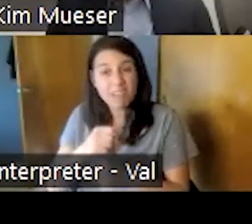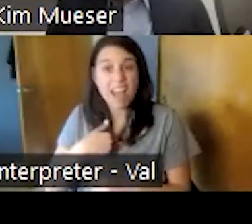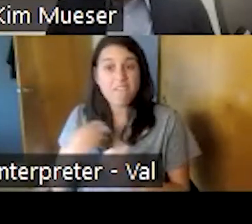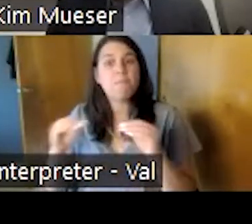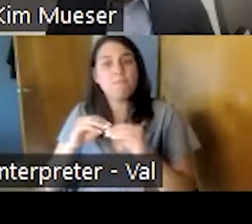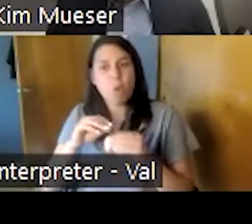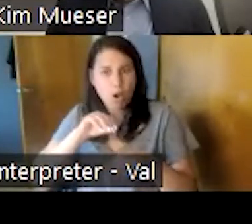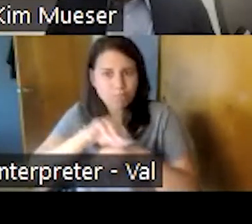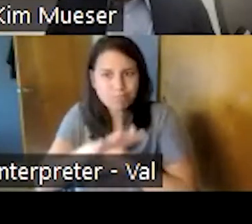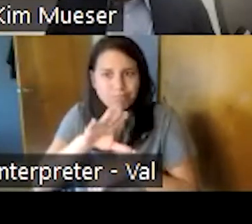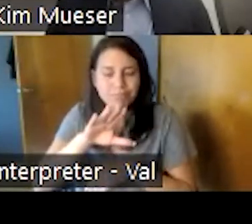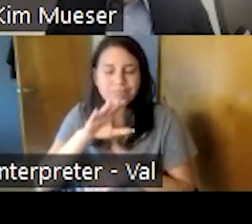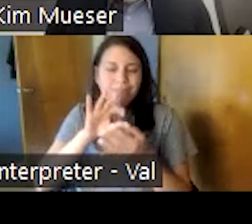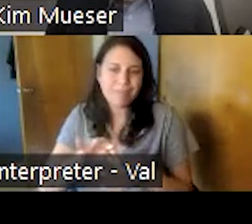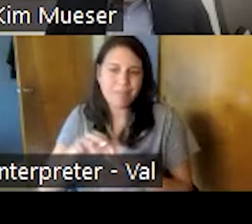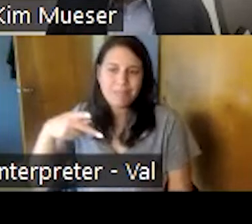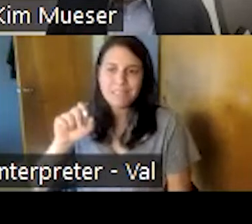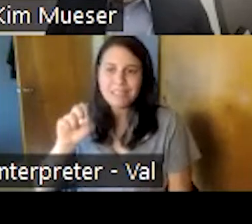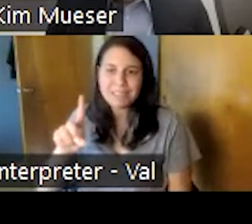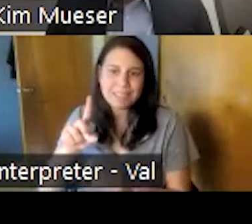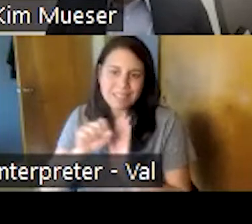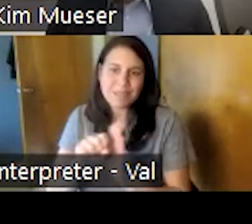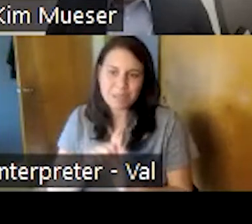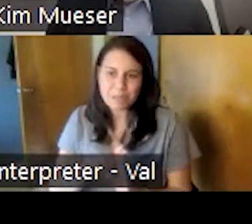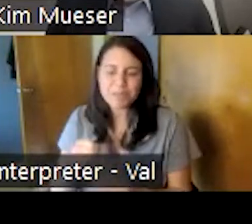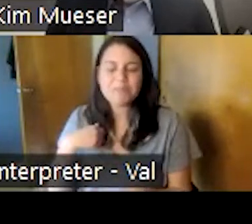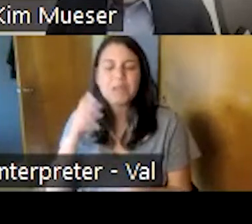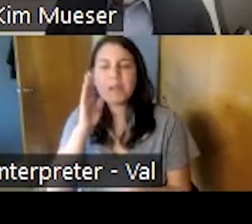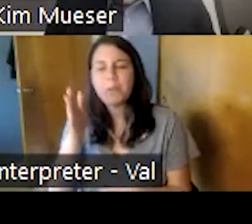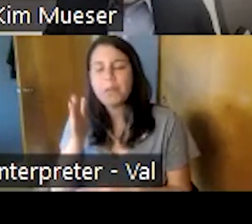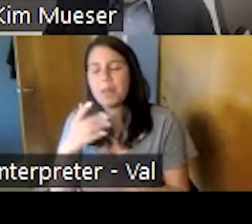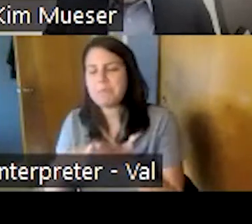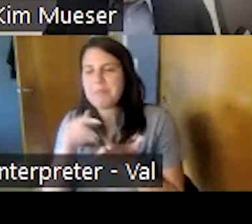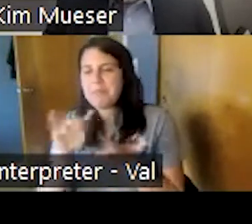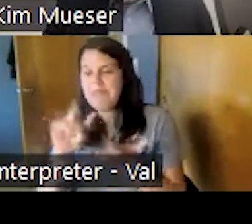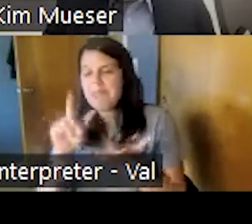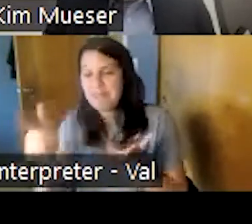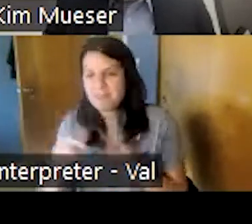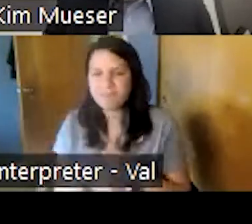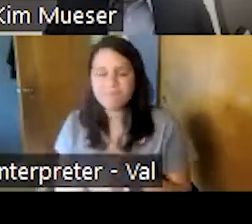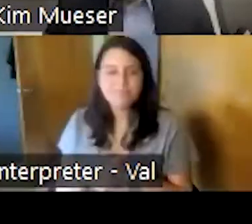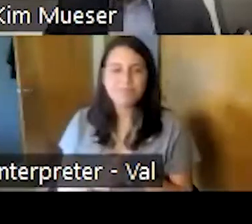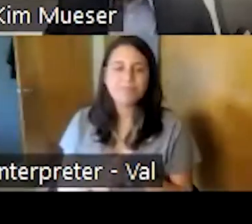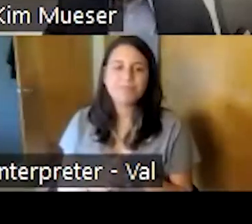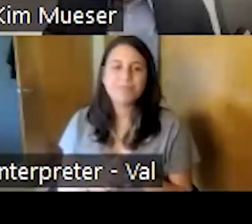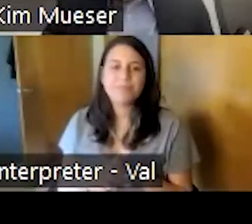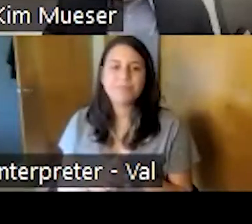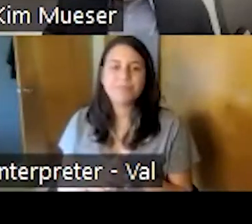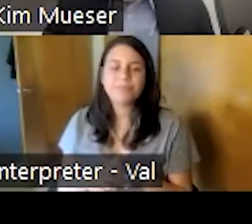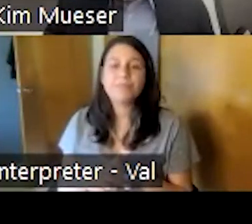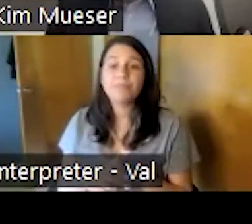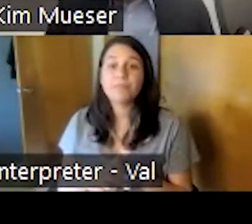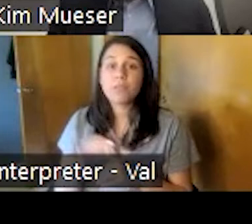than we had imagined, for reasons I will briefly get into when I talk about our brief intervention. We do those